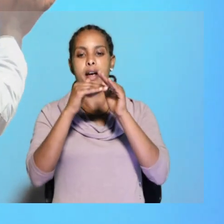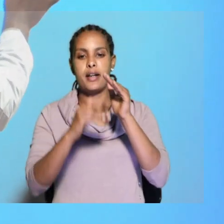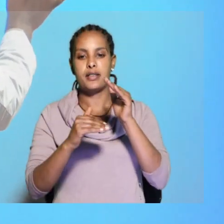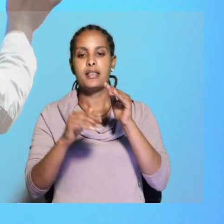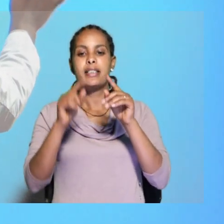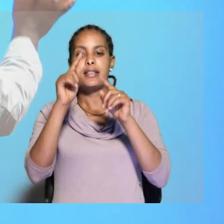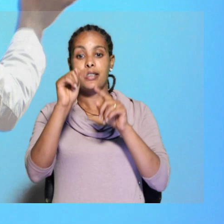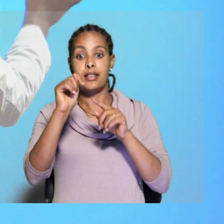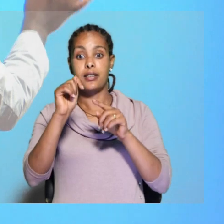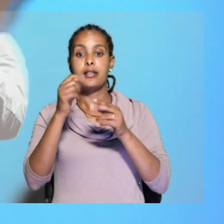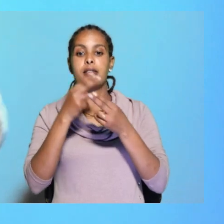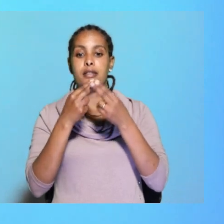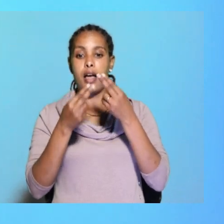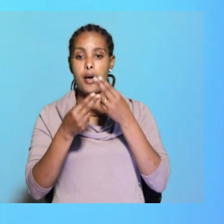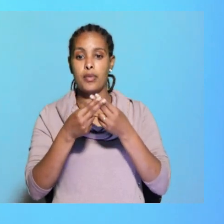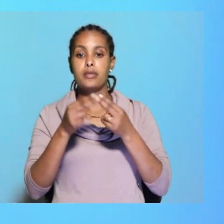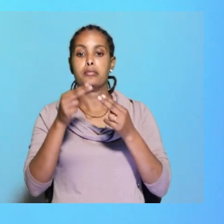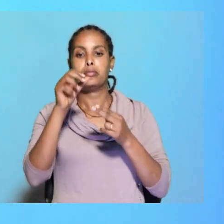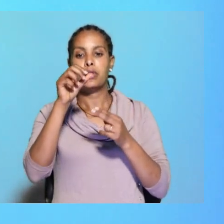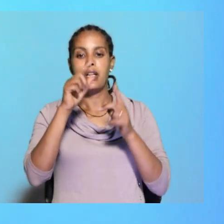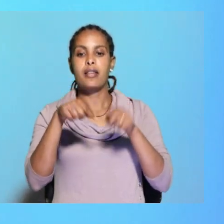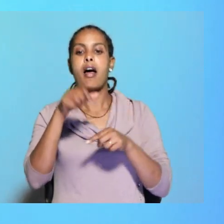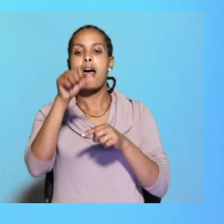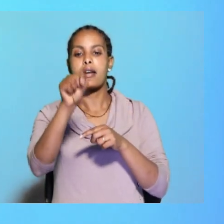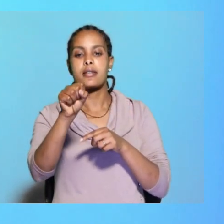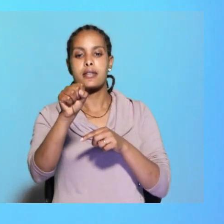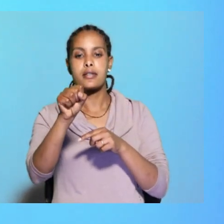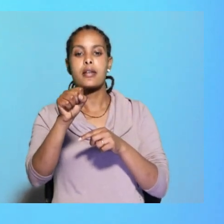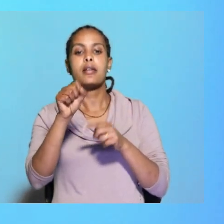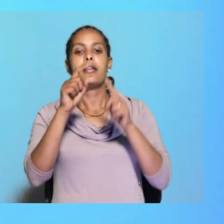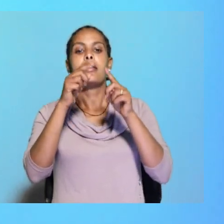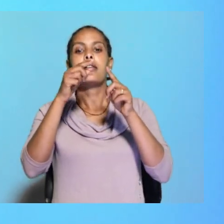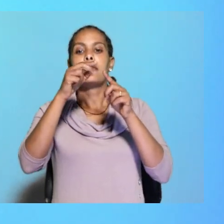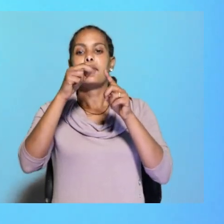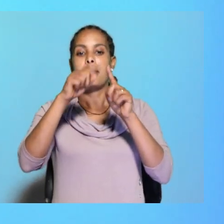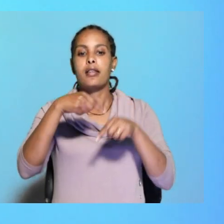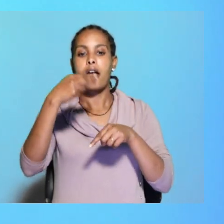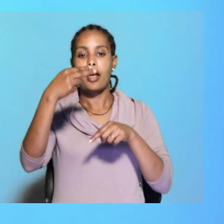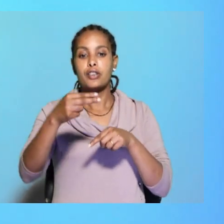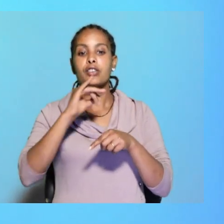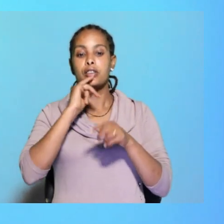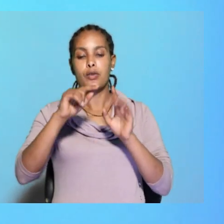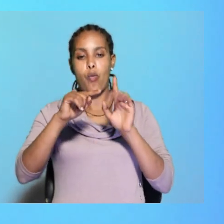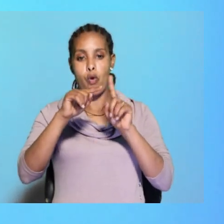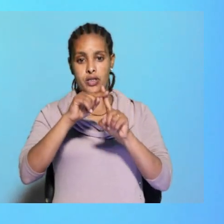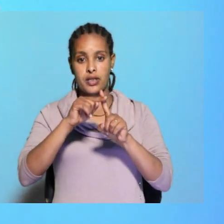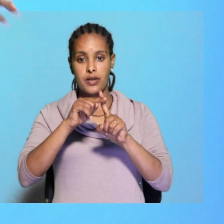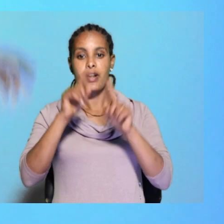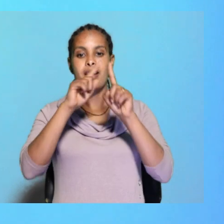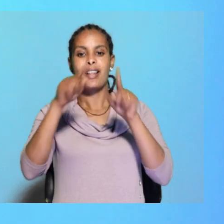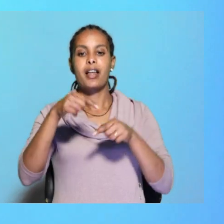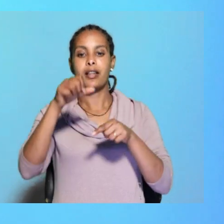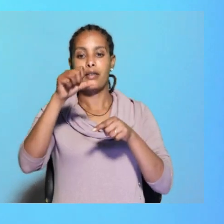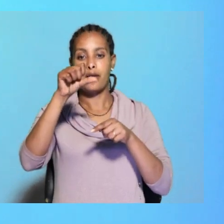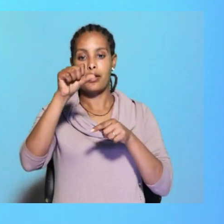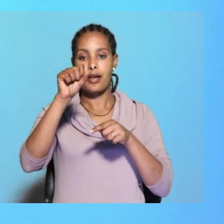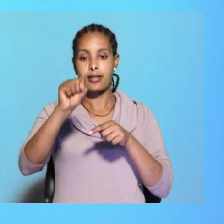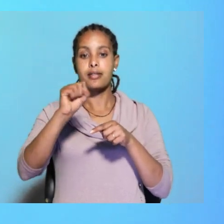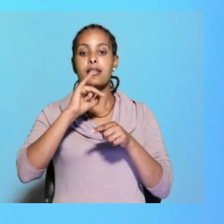T times delta S. Now delta H is positive, delta S is